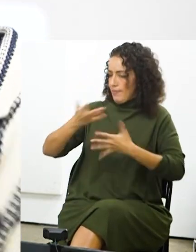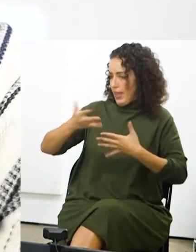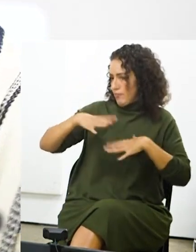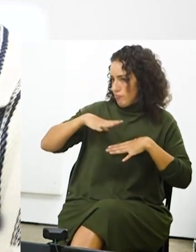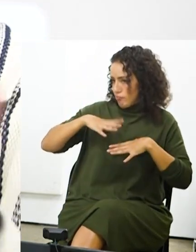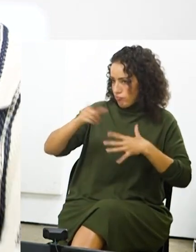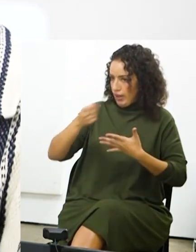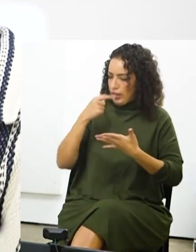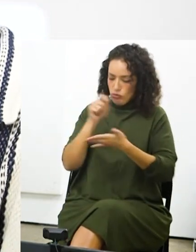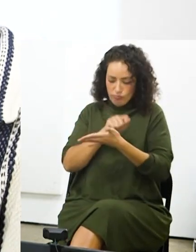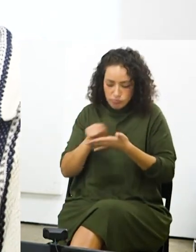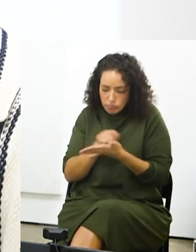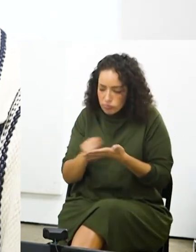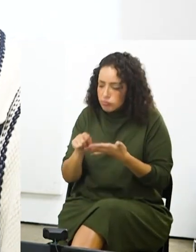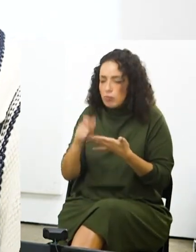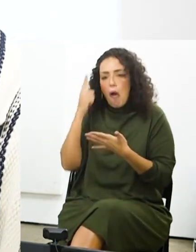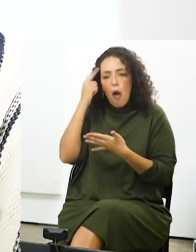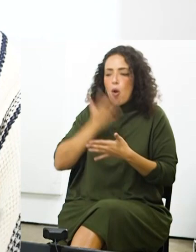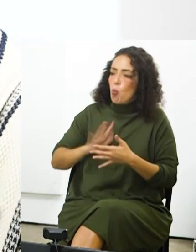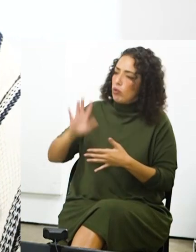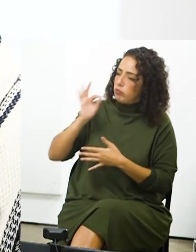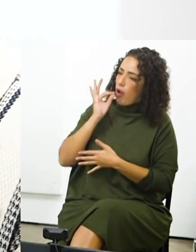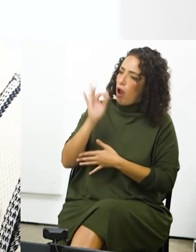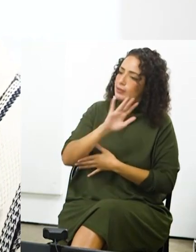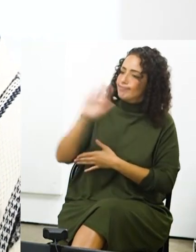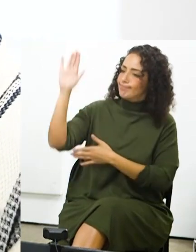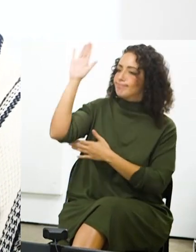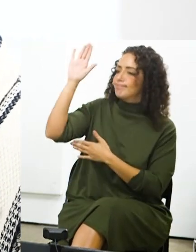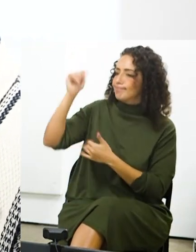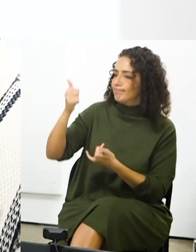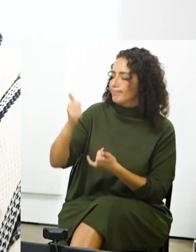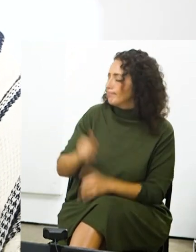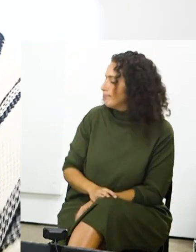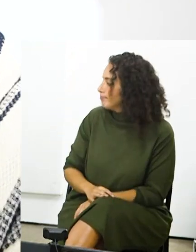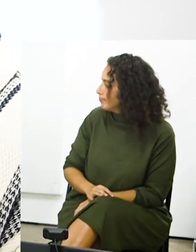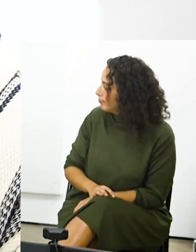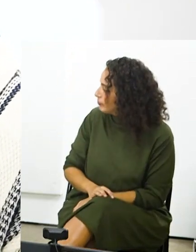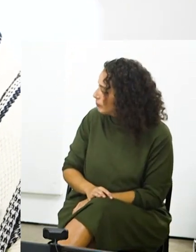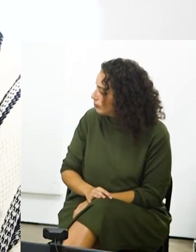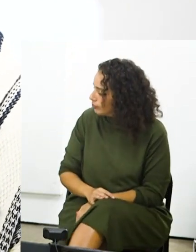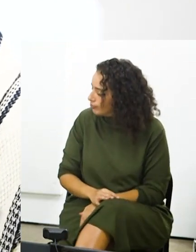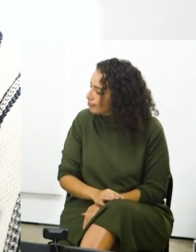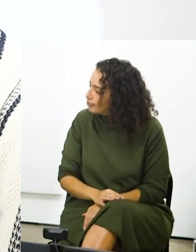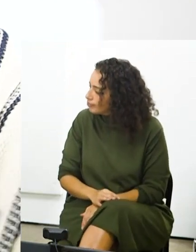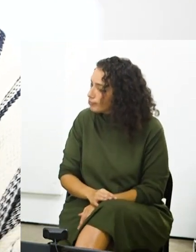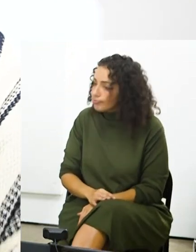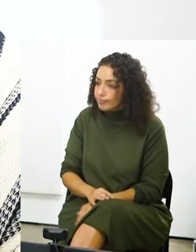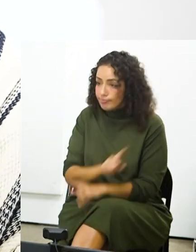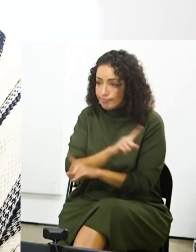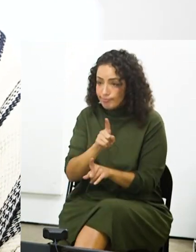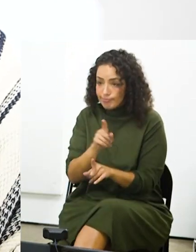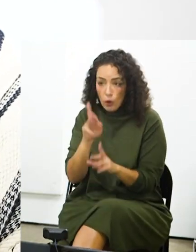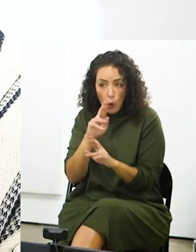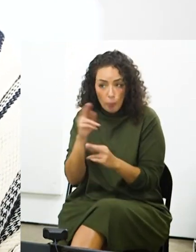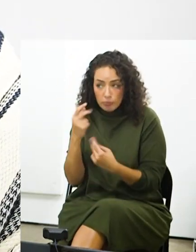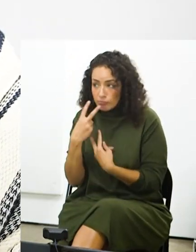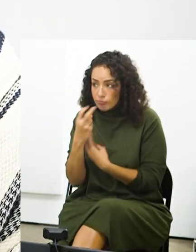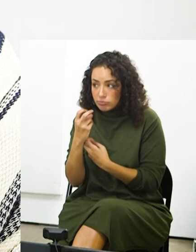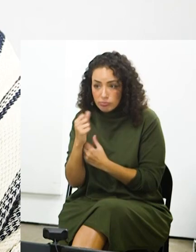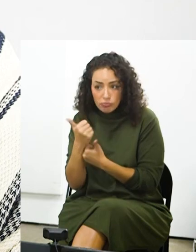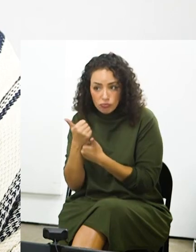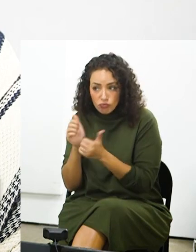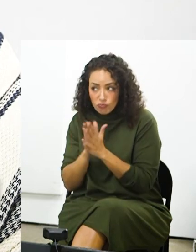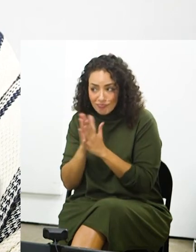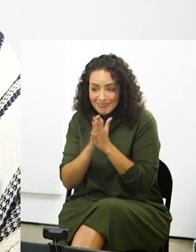chatting in person and online as well, and to kind of explore these things together. So I hope that all sounds good.